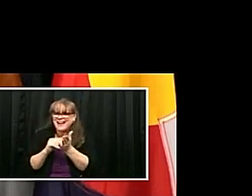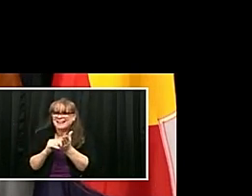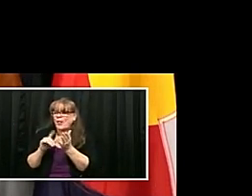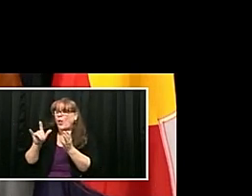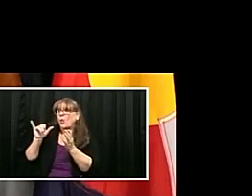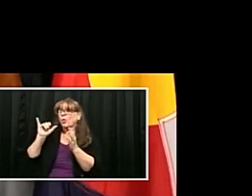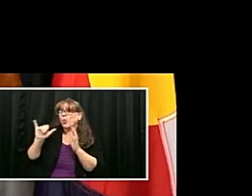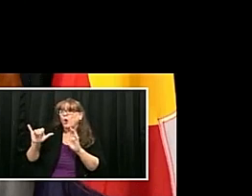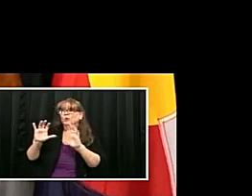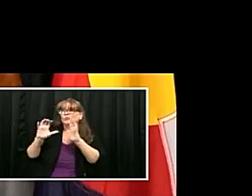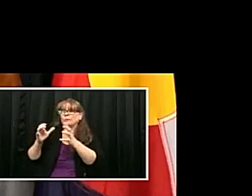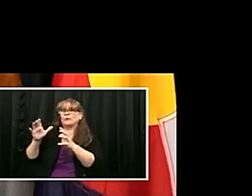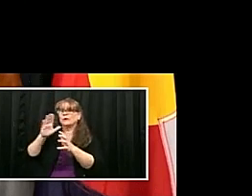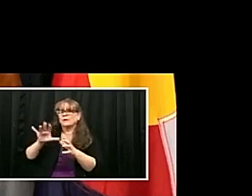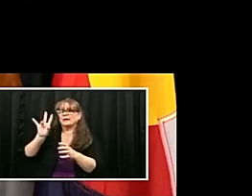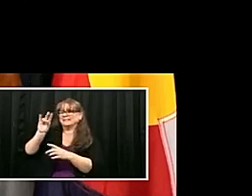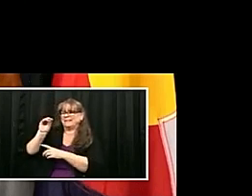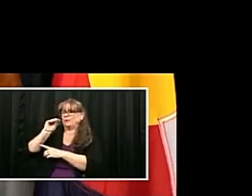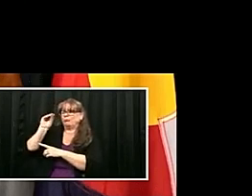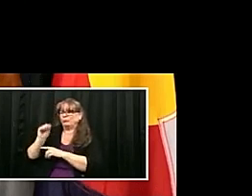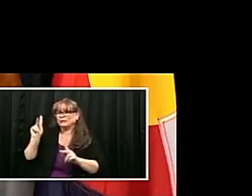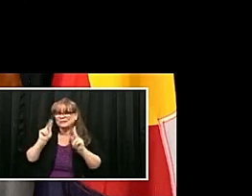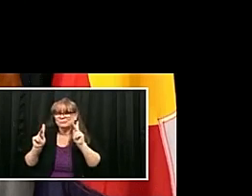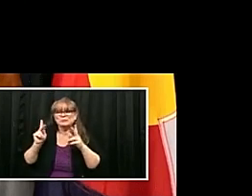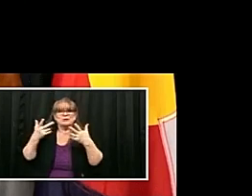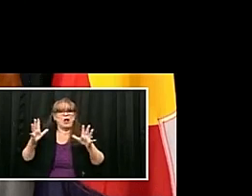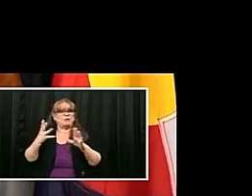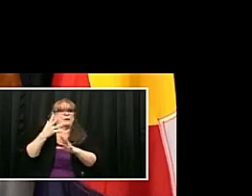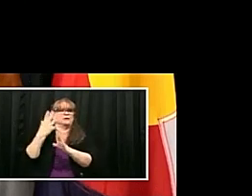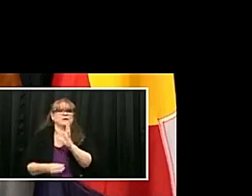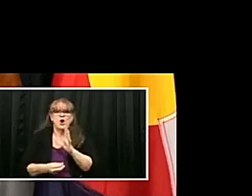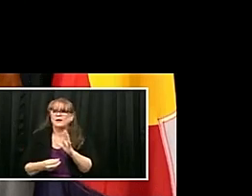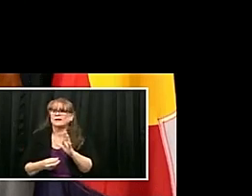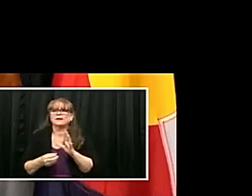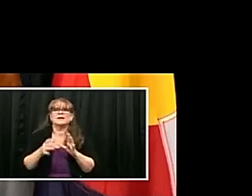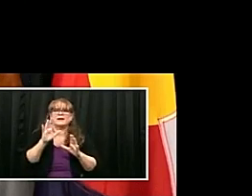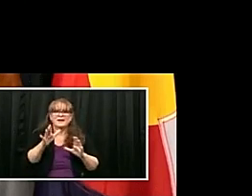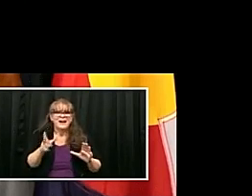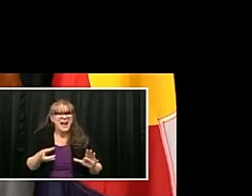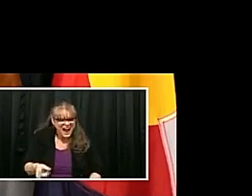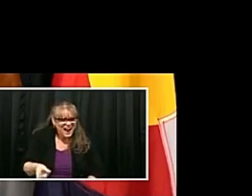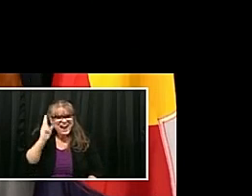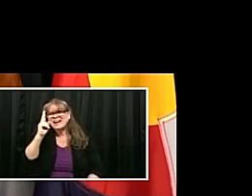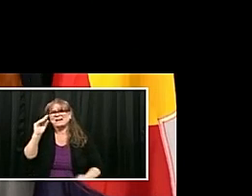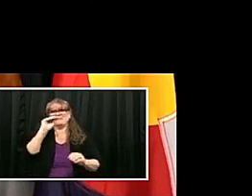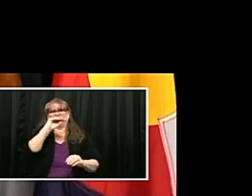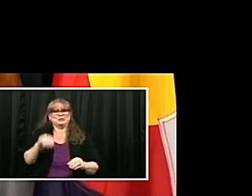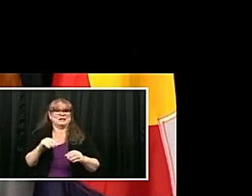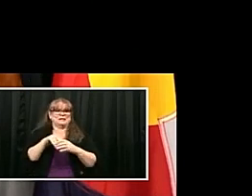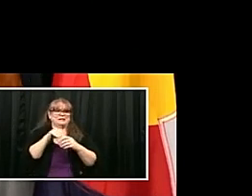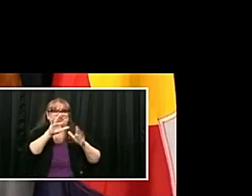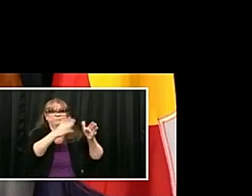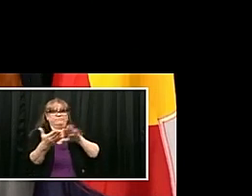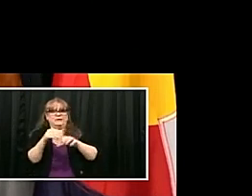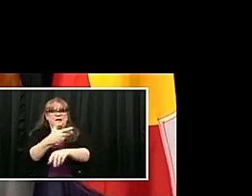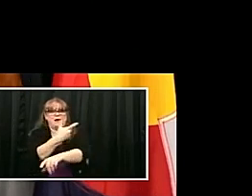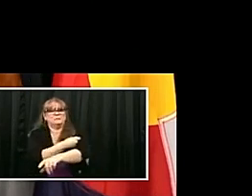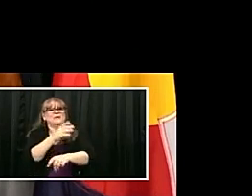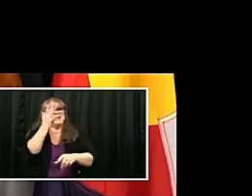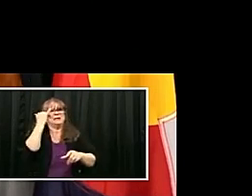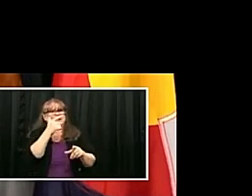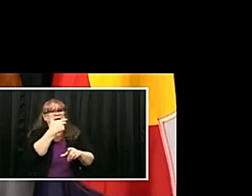the hospitalizations. So by protecting those who are at greatest risk, we can end the crisis phase of the pandemic. The